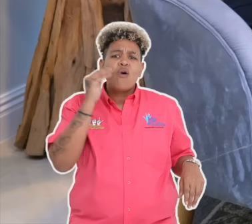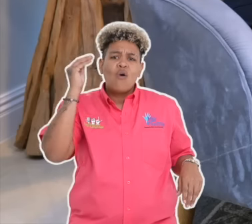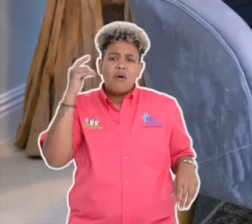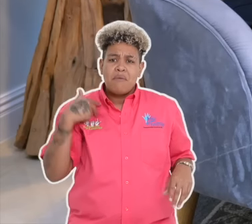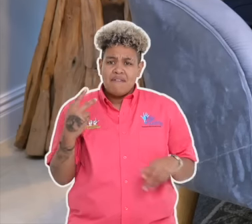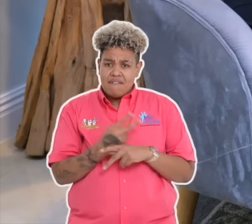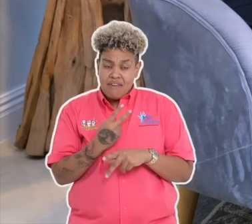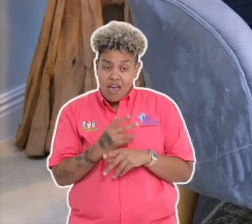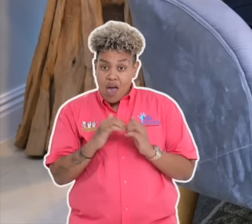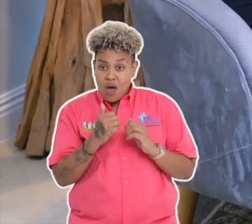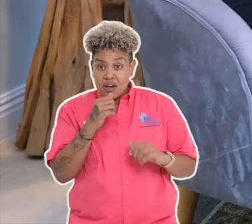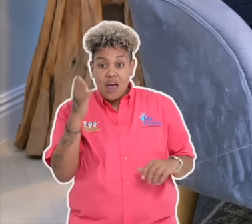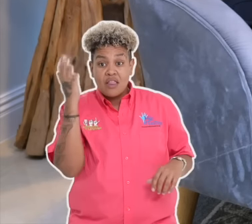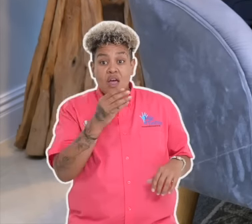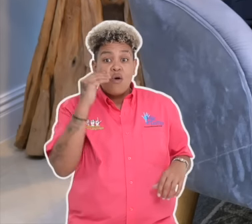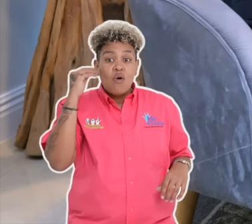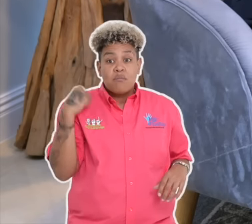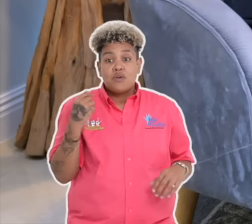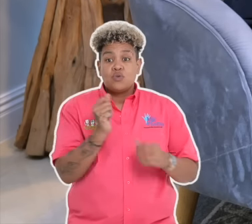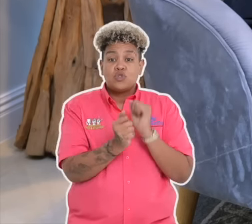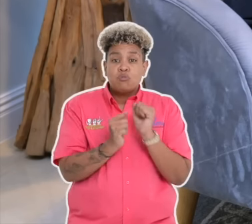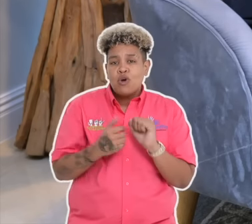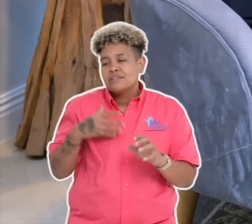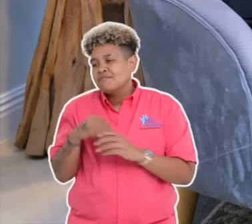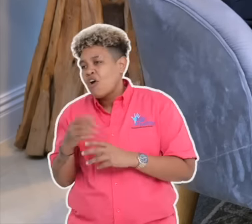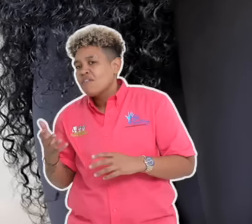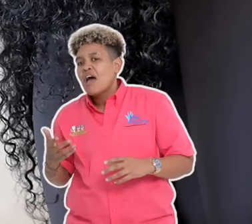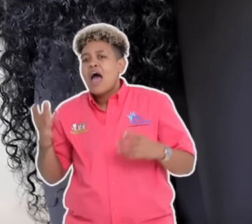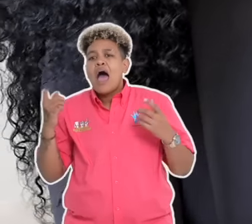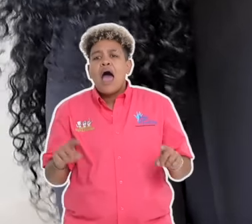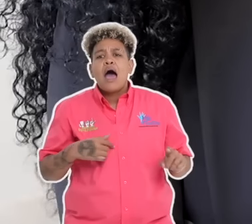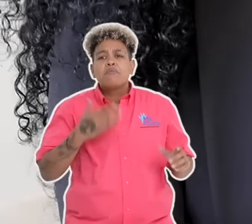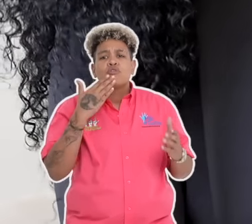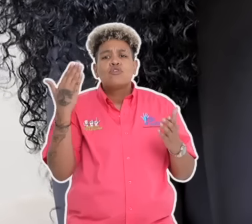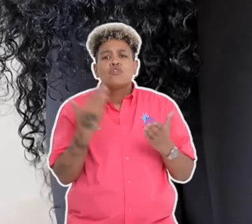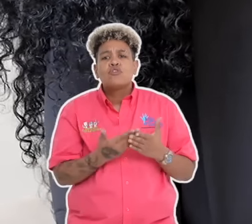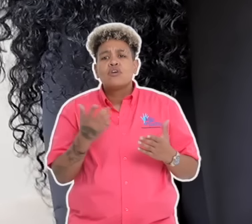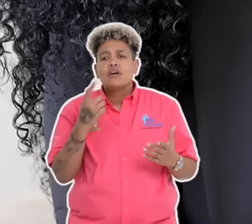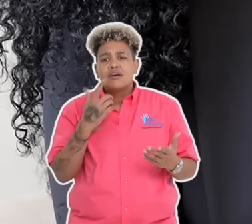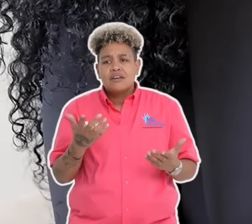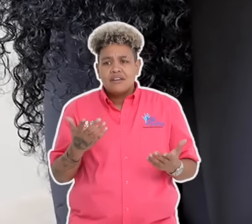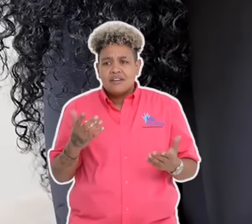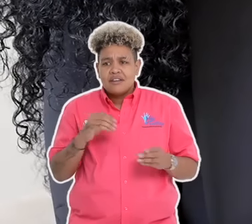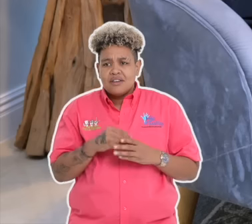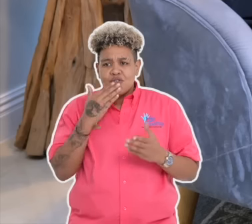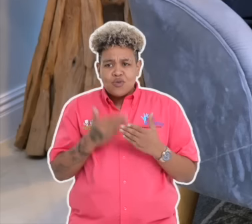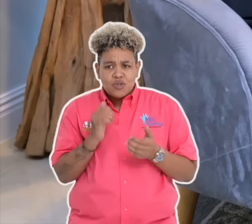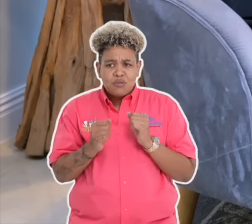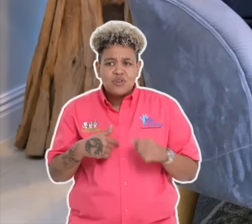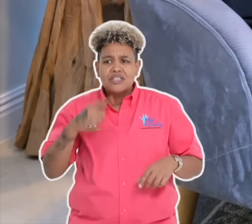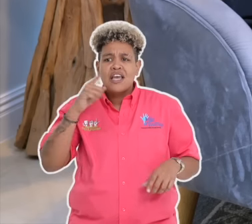home. And by figuring out how not to be home, I started doing sports. Yes. And I just happened to have been really, really good at running.